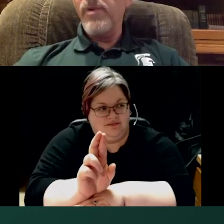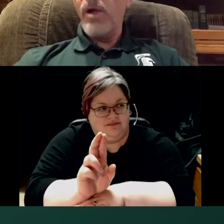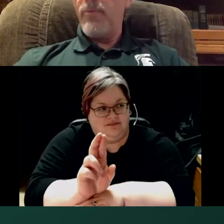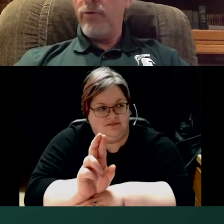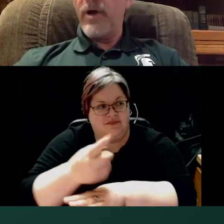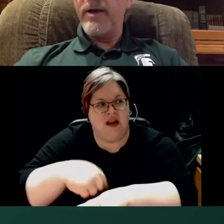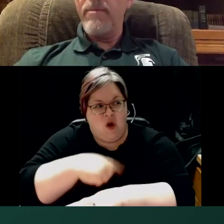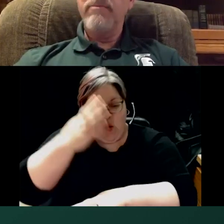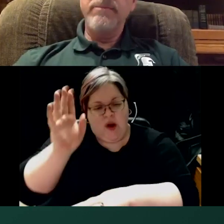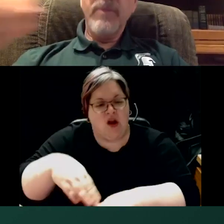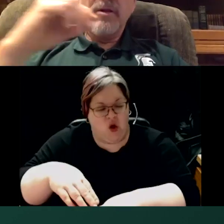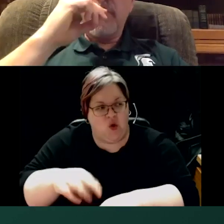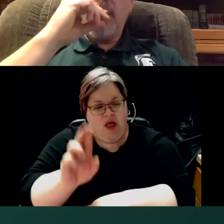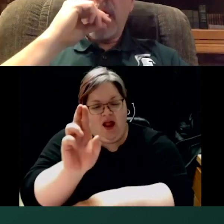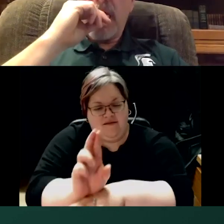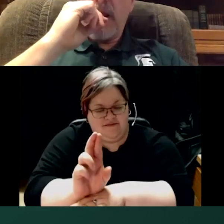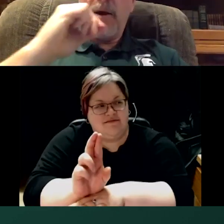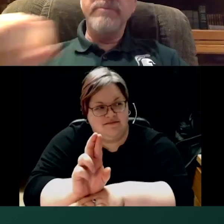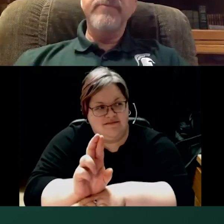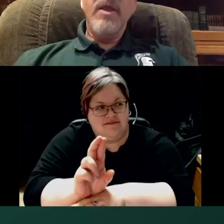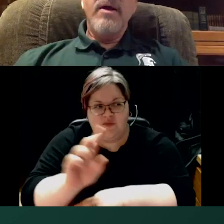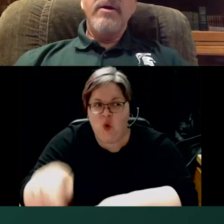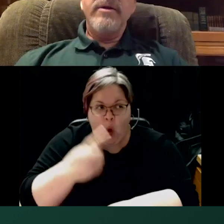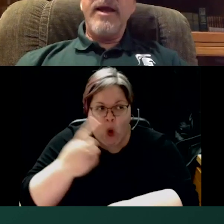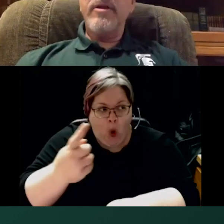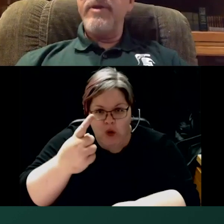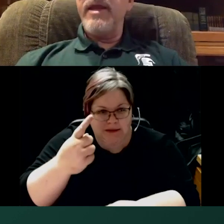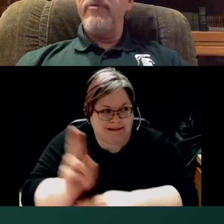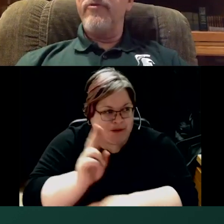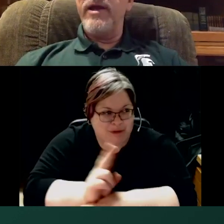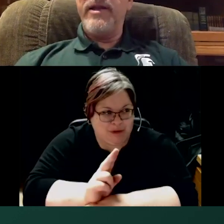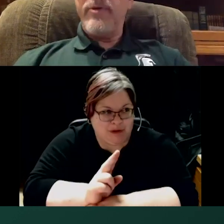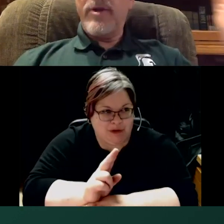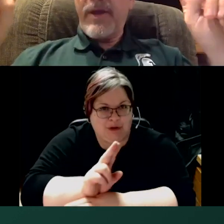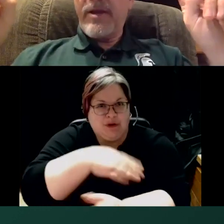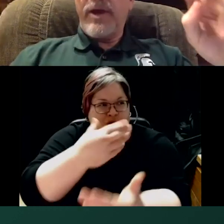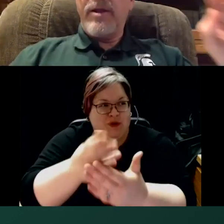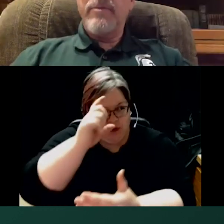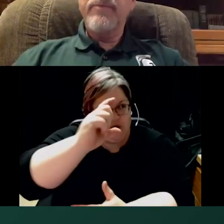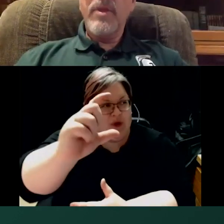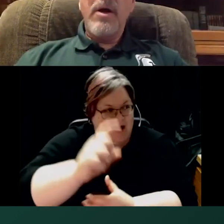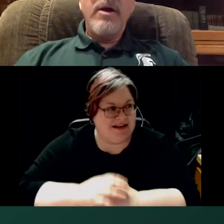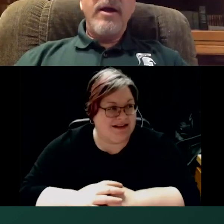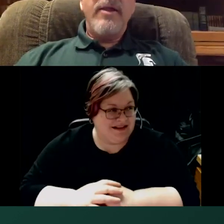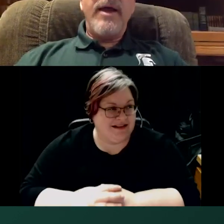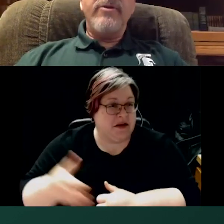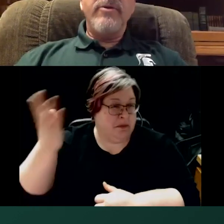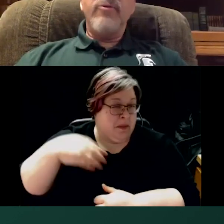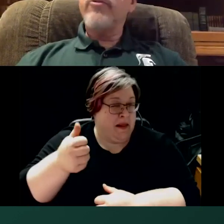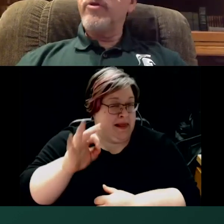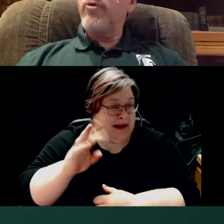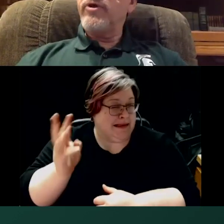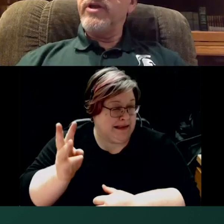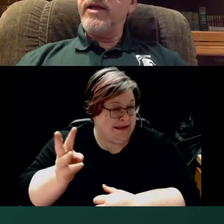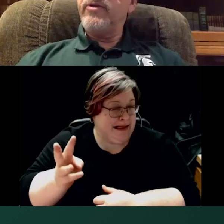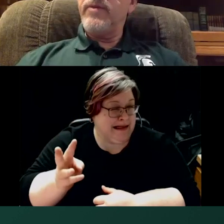potential moon rocket. So NASA became afraid in the space race that the